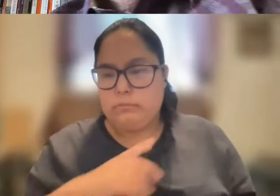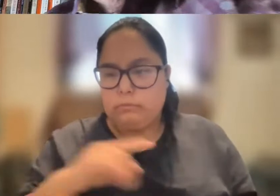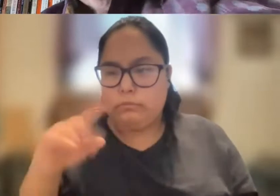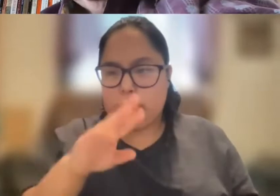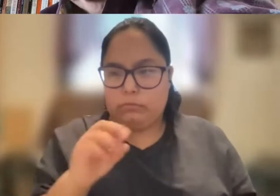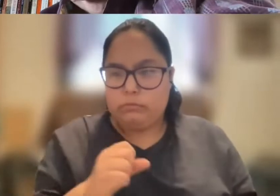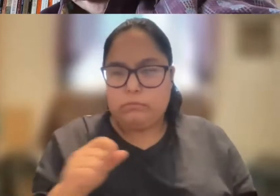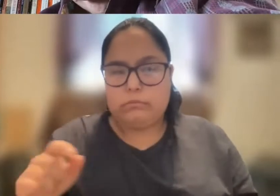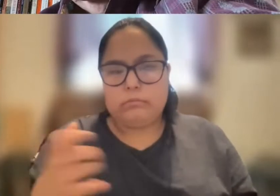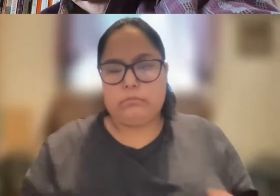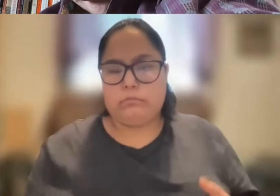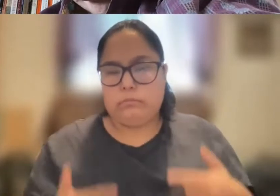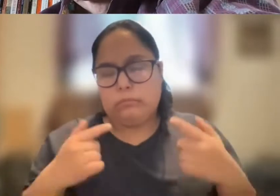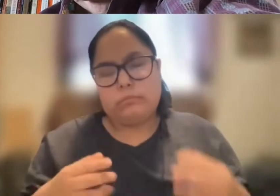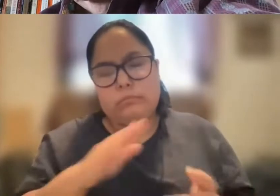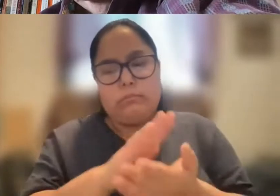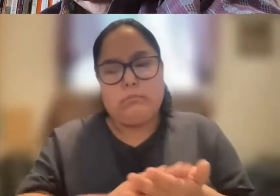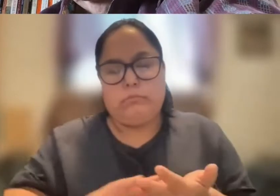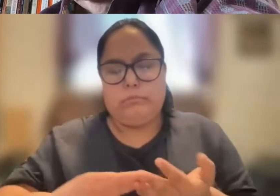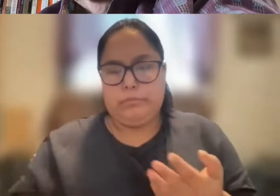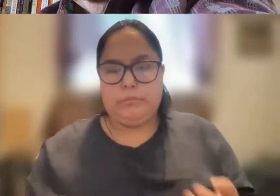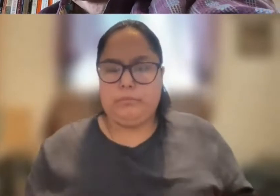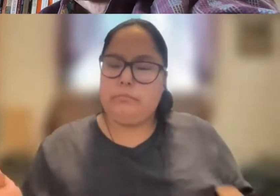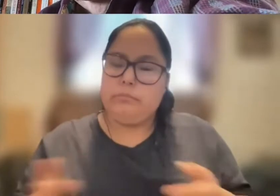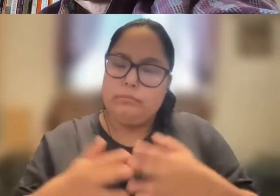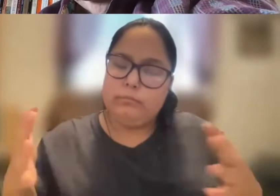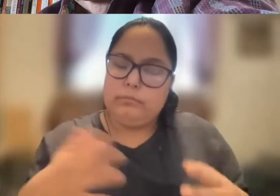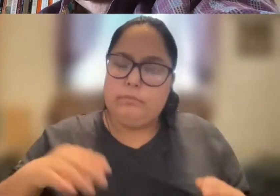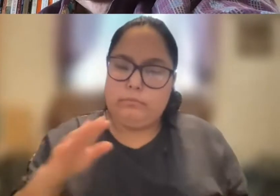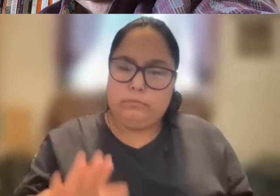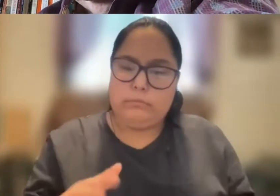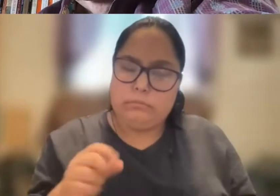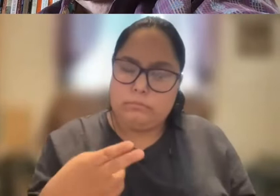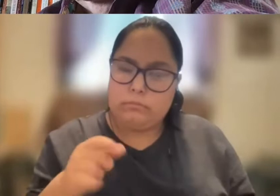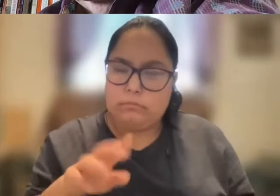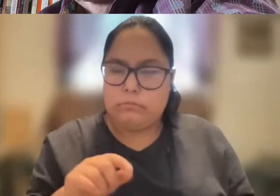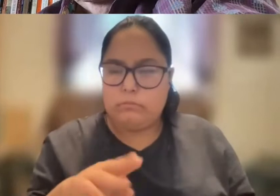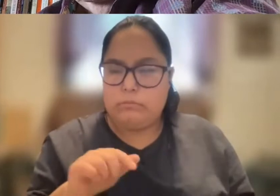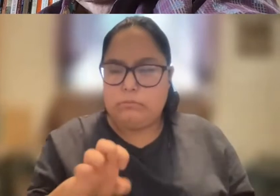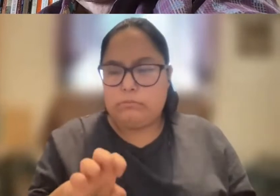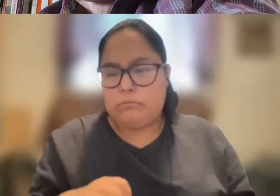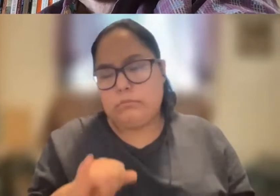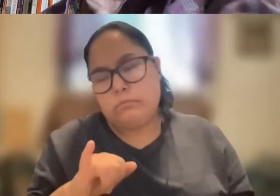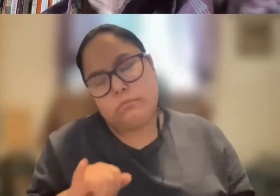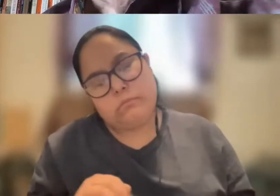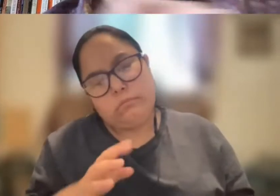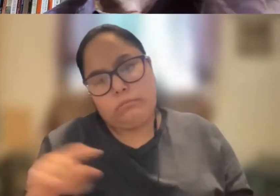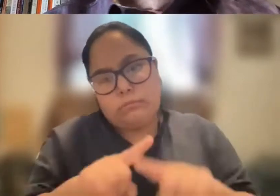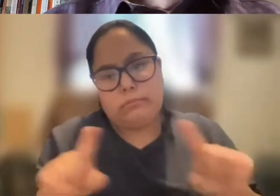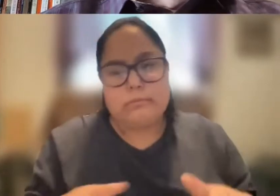So life got a little bit easier after that. I mean, there was still lots of hate mail and lots of snickering behind your back.